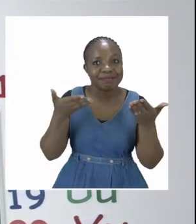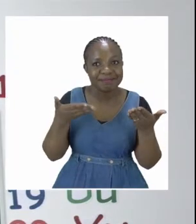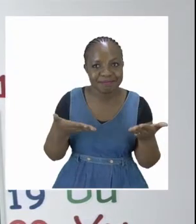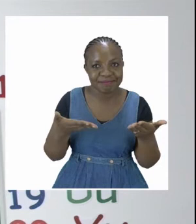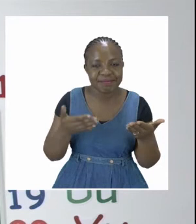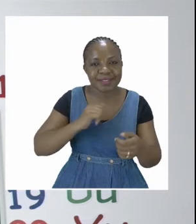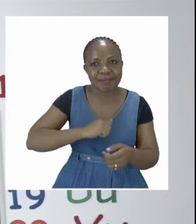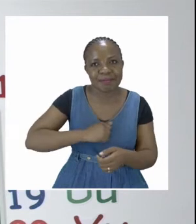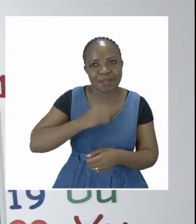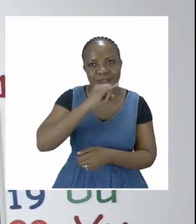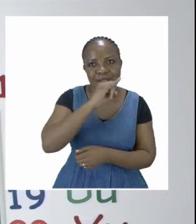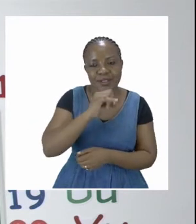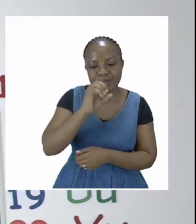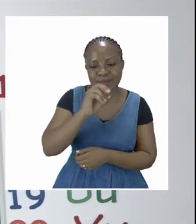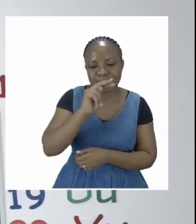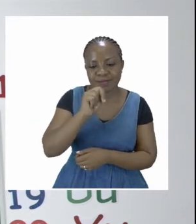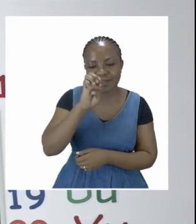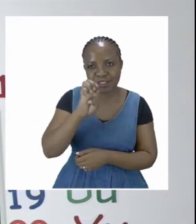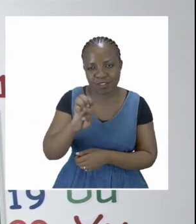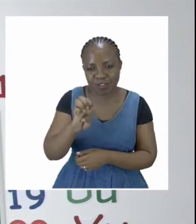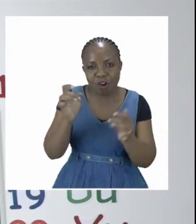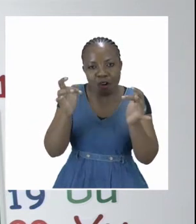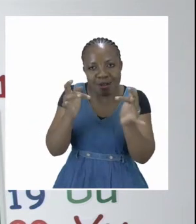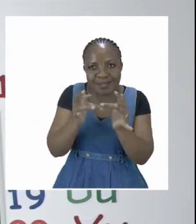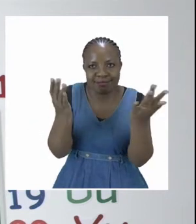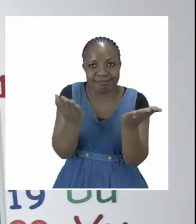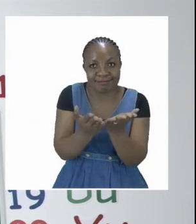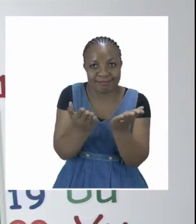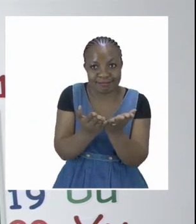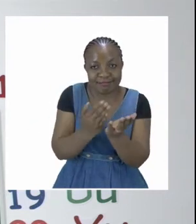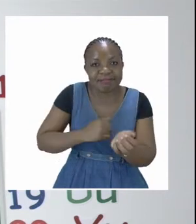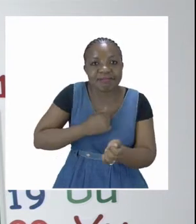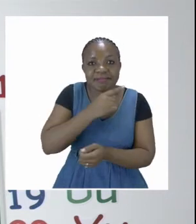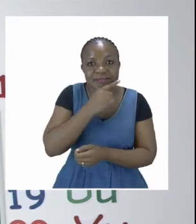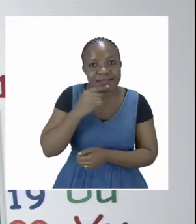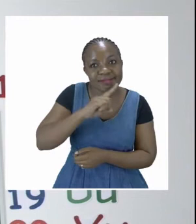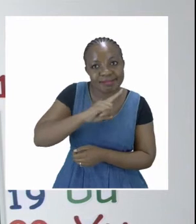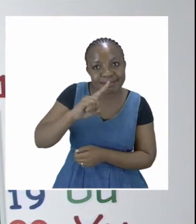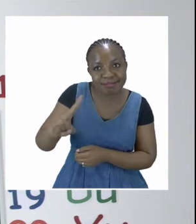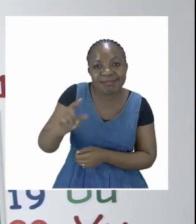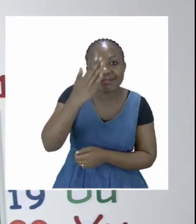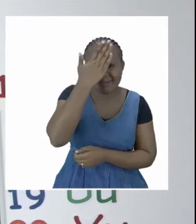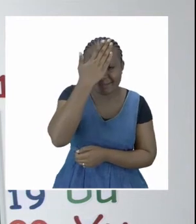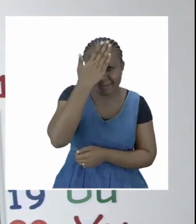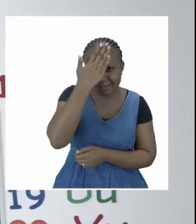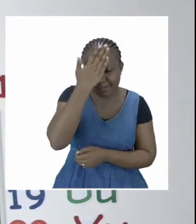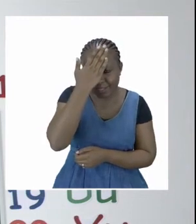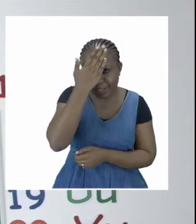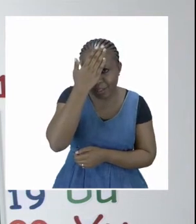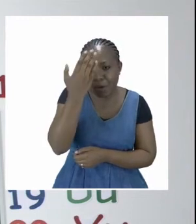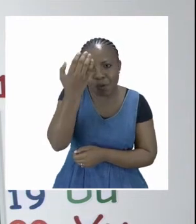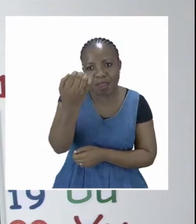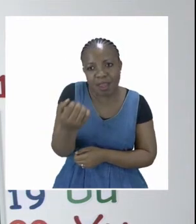Sashi. So, from Sashi and I, we would like to say thank you for joining us today